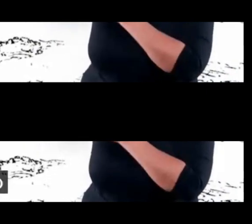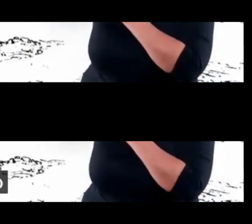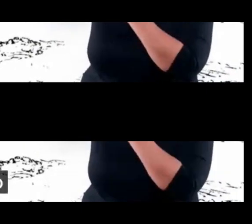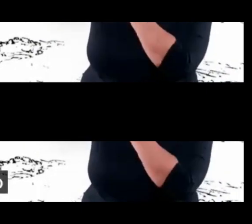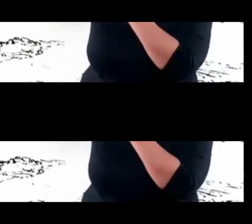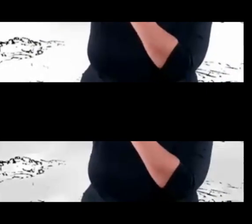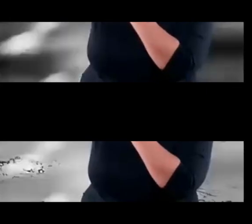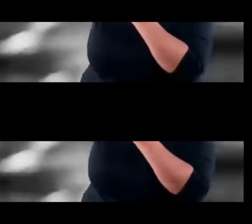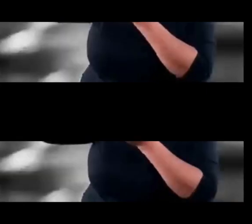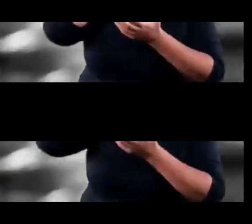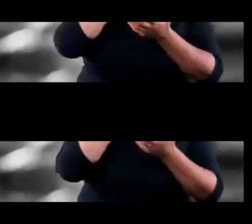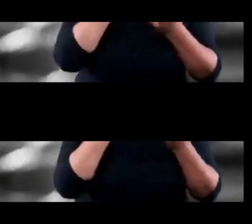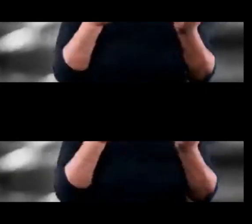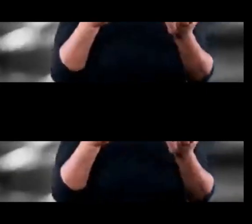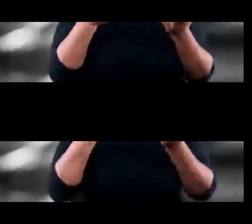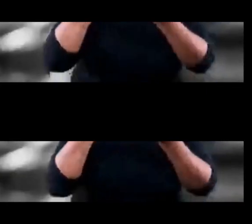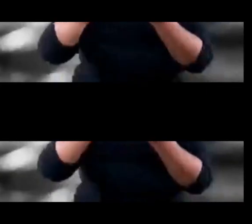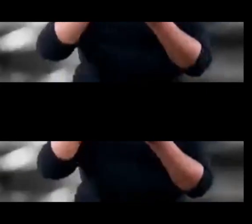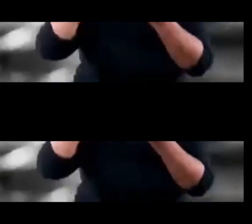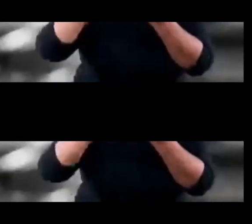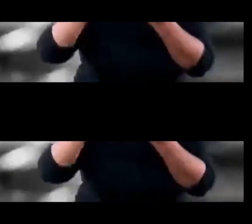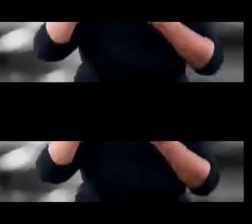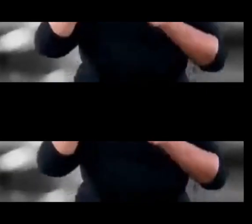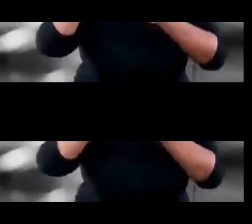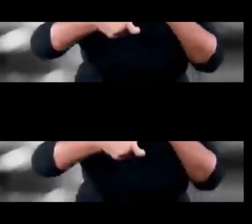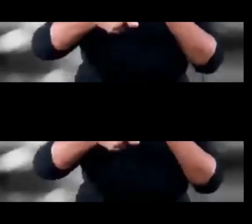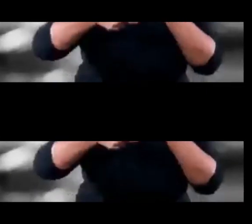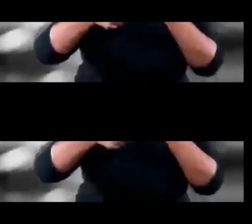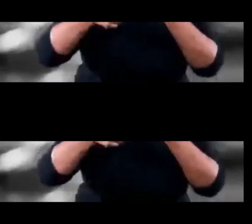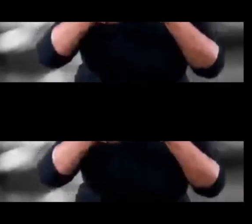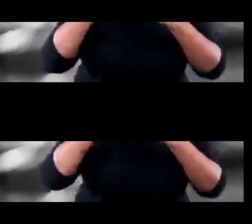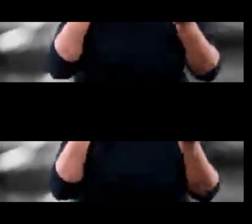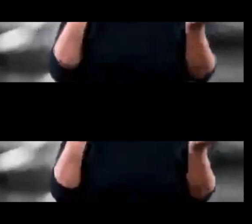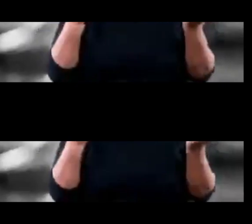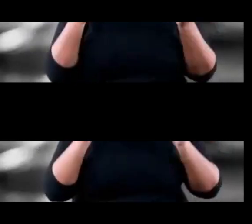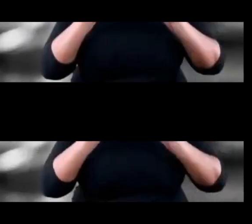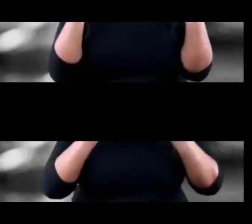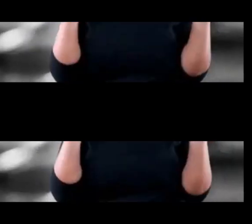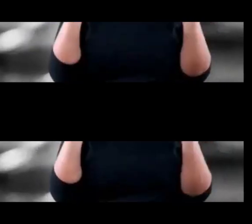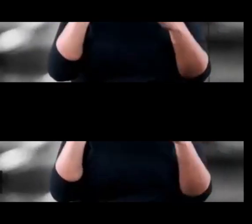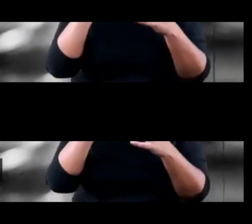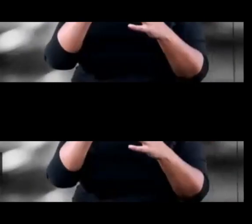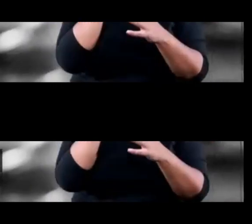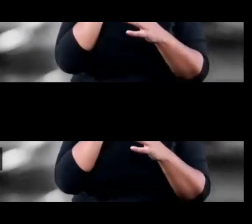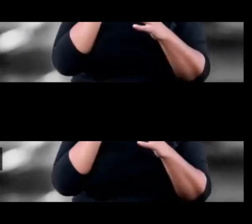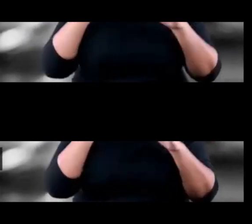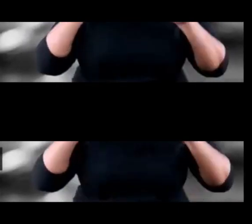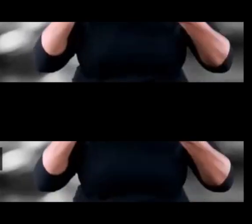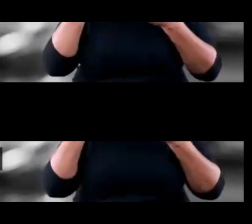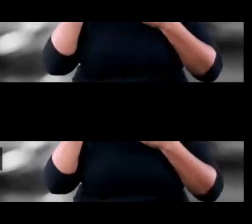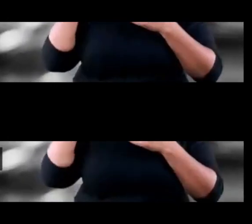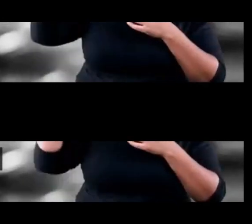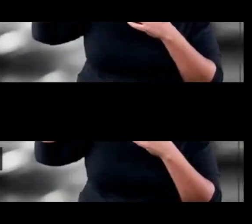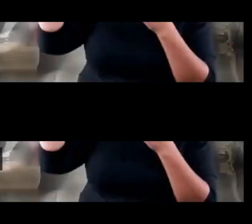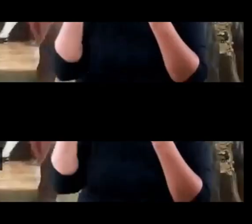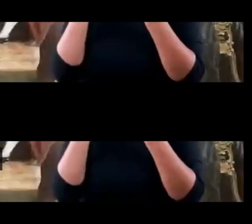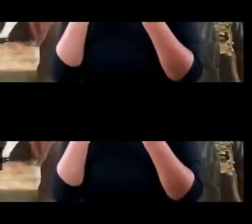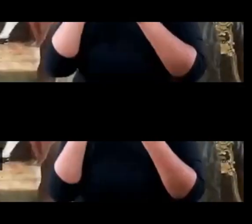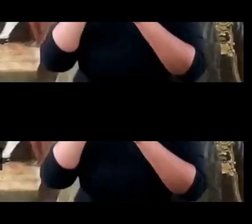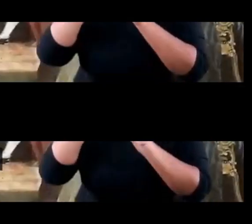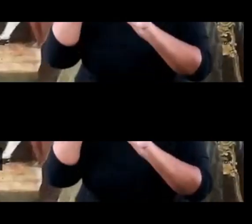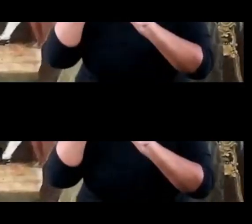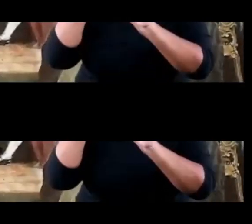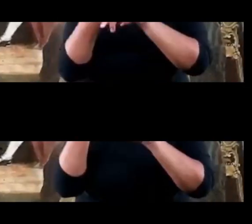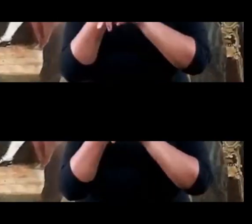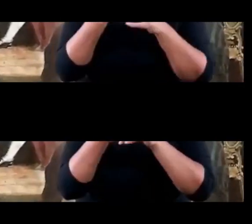debts. Even though the colonists were paying taxes, they had no choice on how their taxes were being used. They